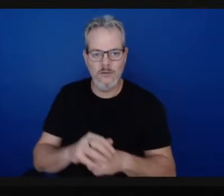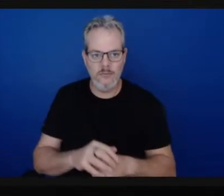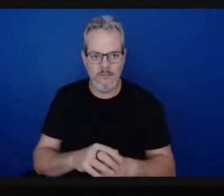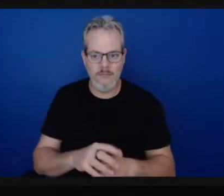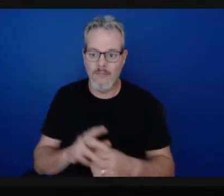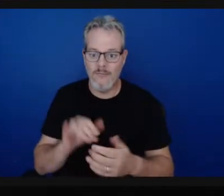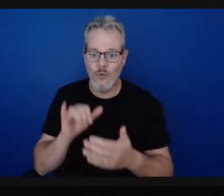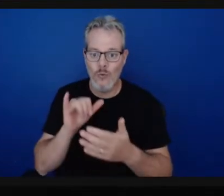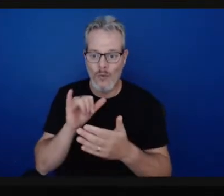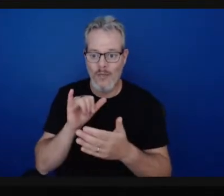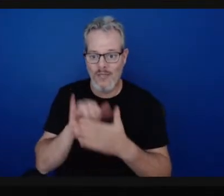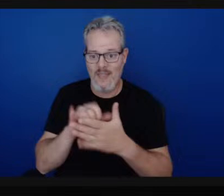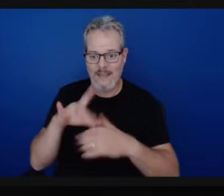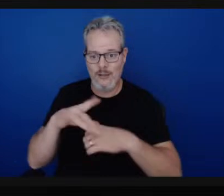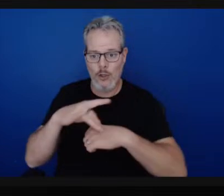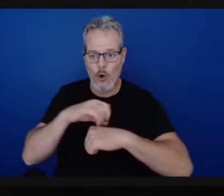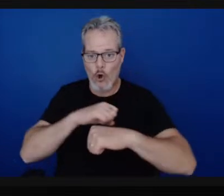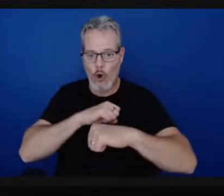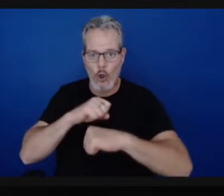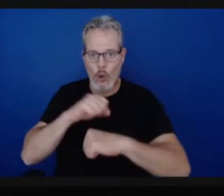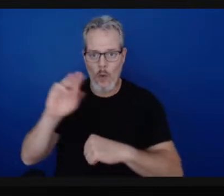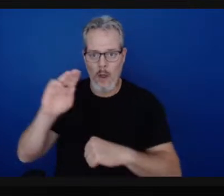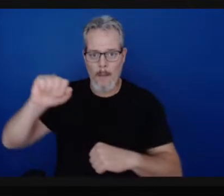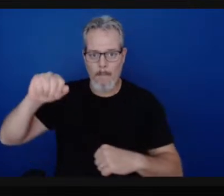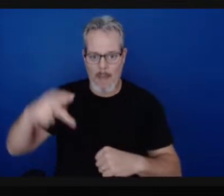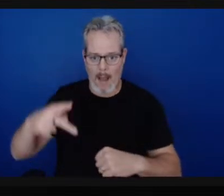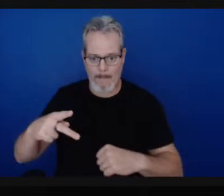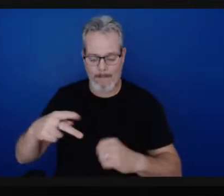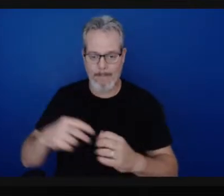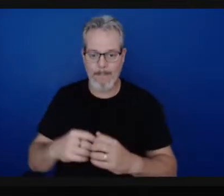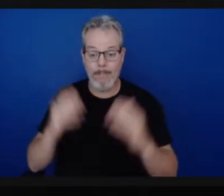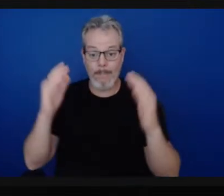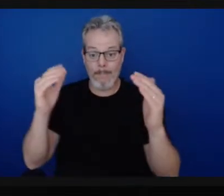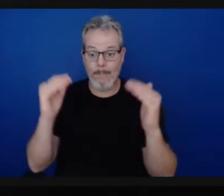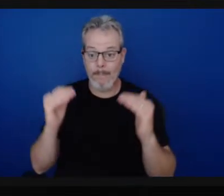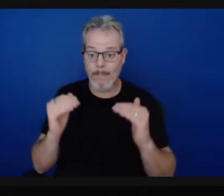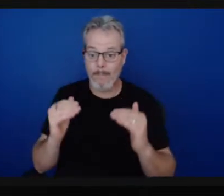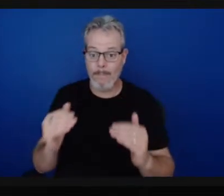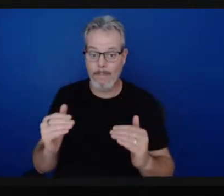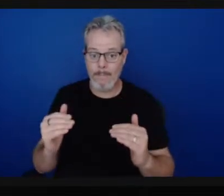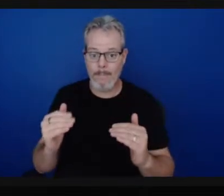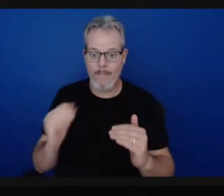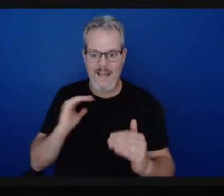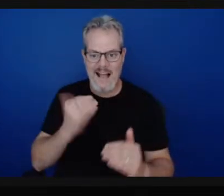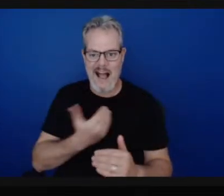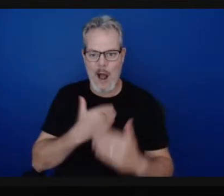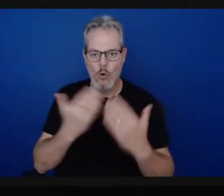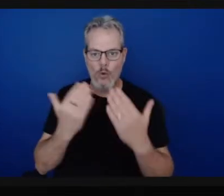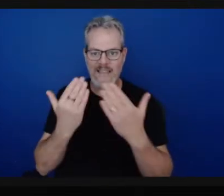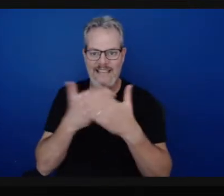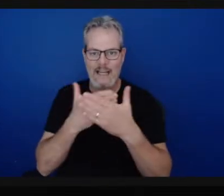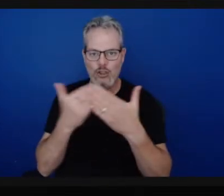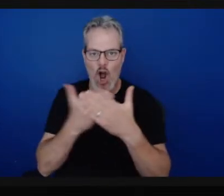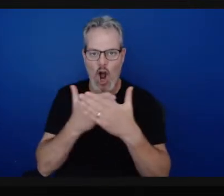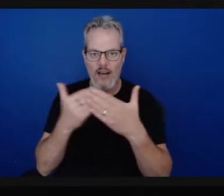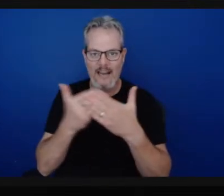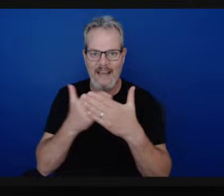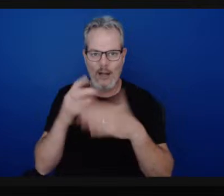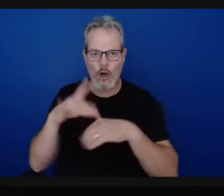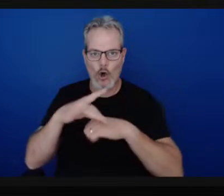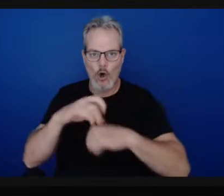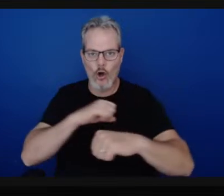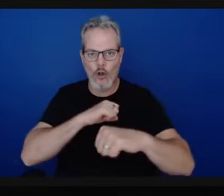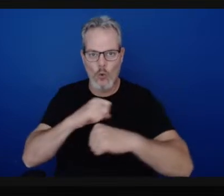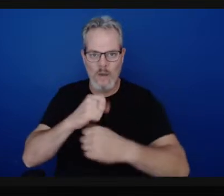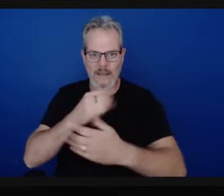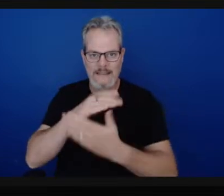the earthquake map. To come to our tectonic earthquake segment here, this is